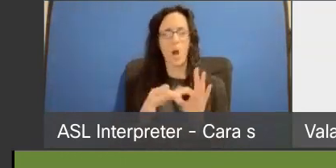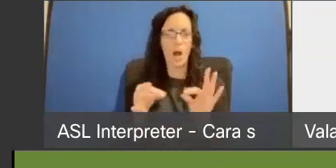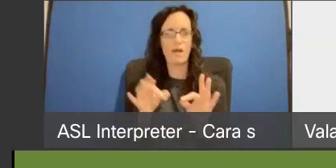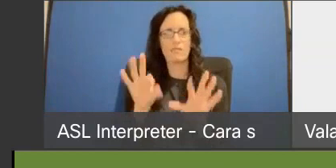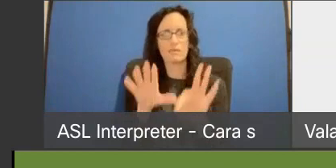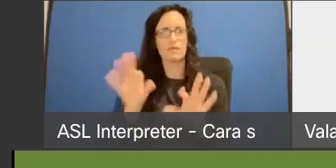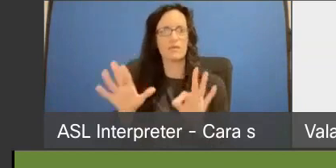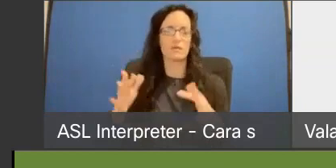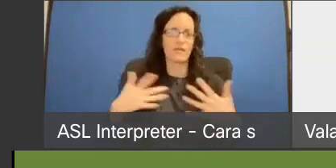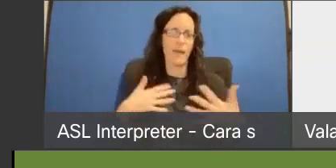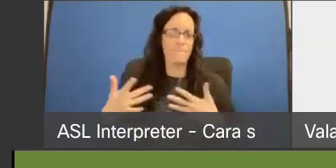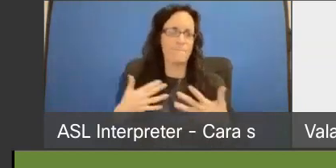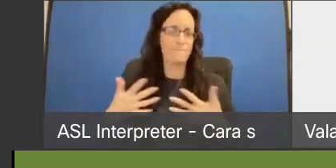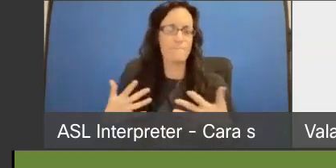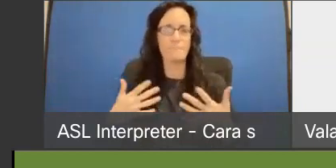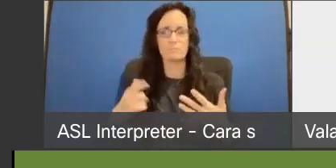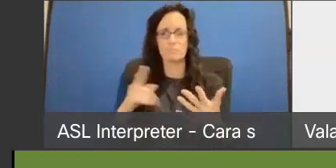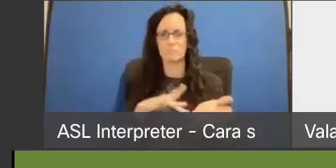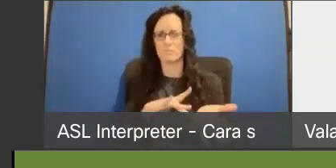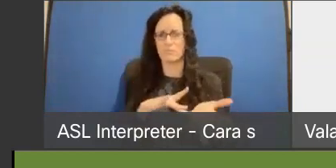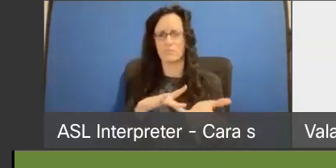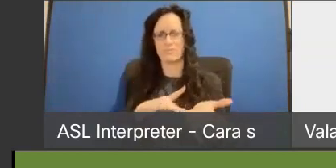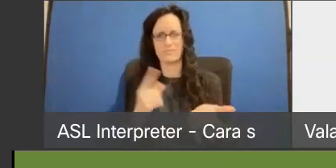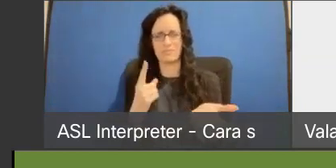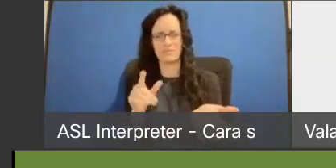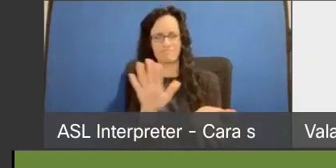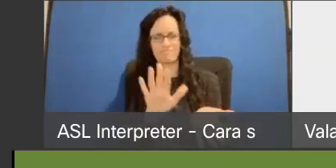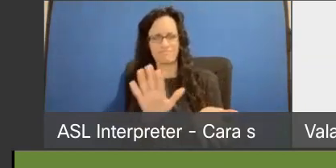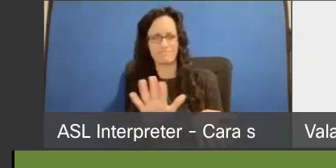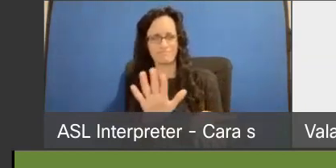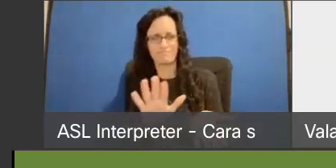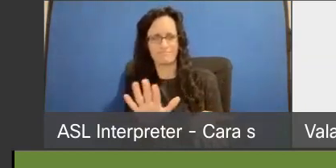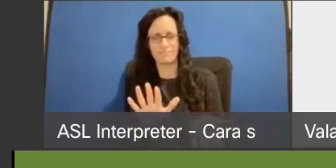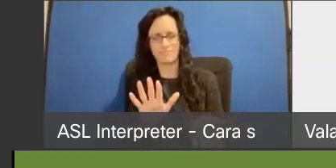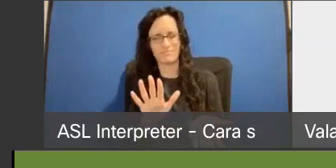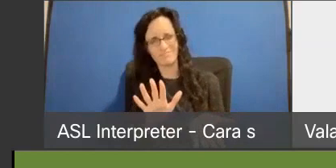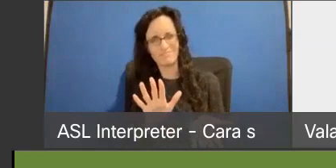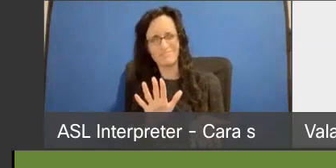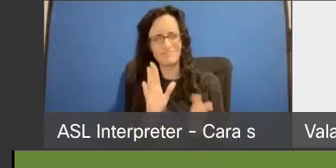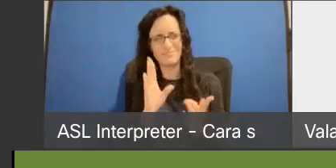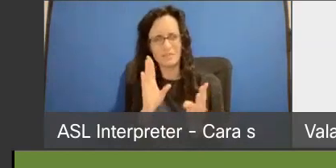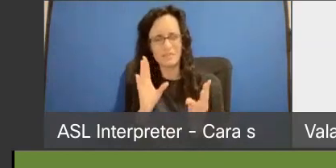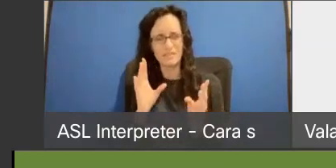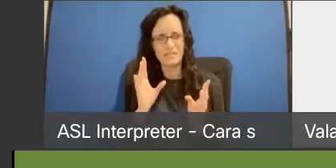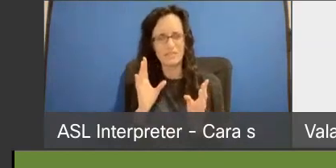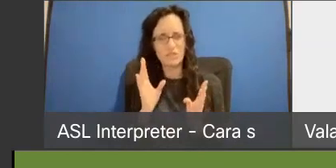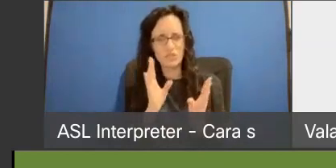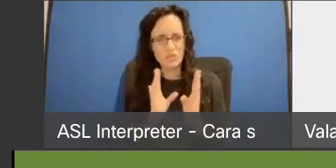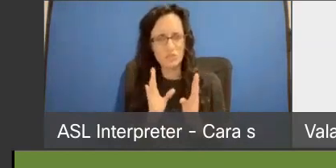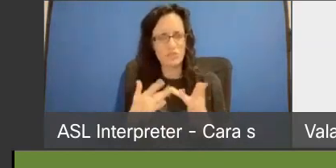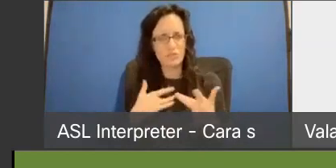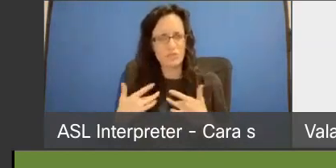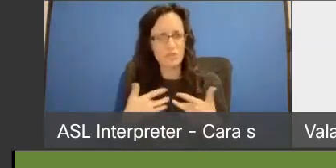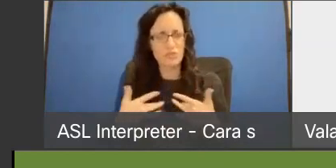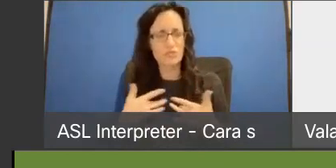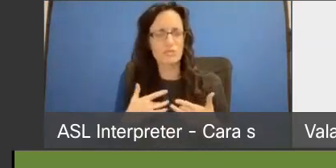you're concerned, your spidey sense is picking up on something that, you know, you're worried. There are a number of ways we can ask indirectly, which are